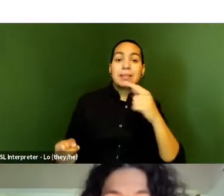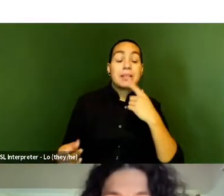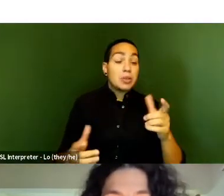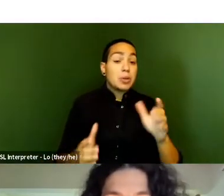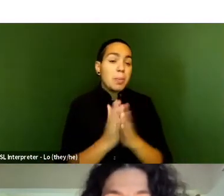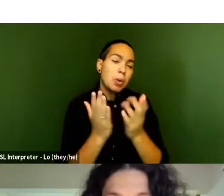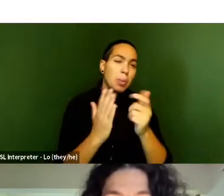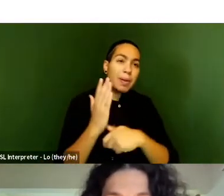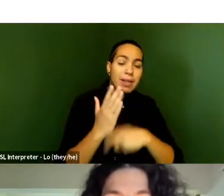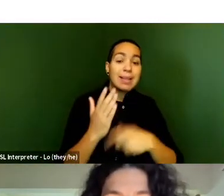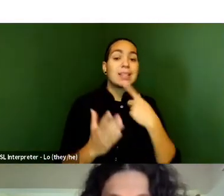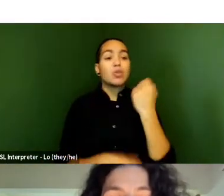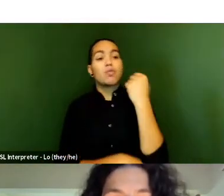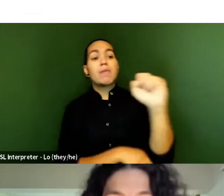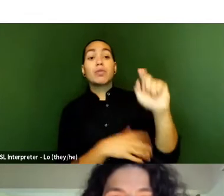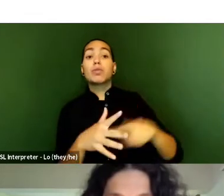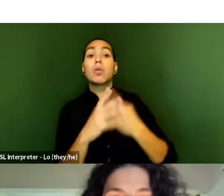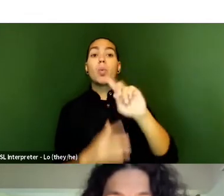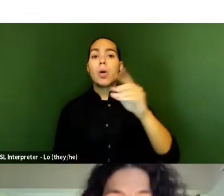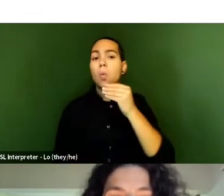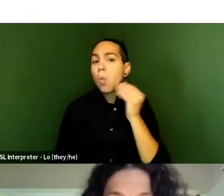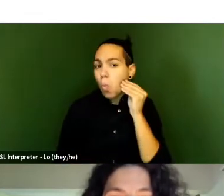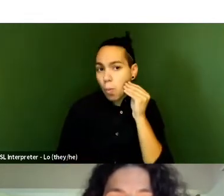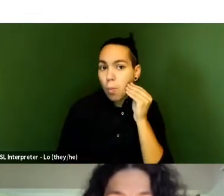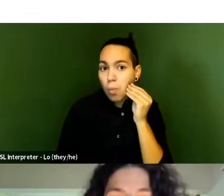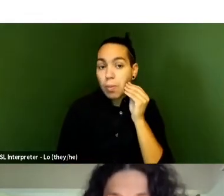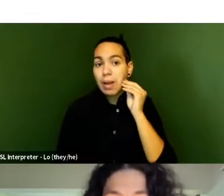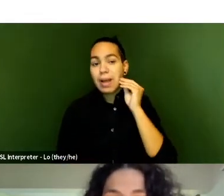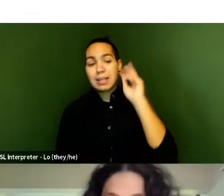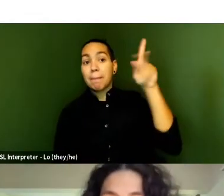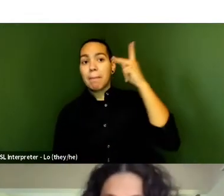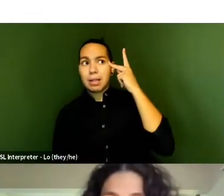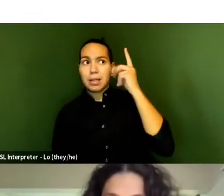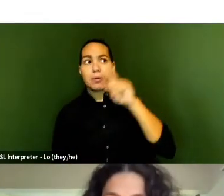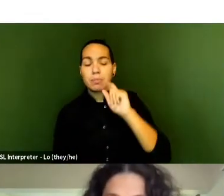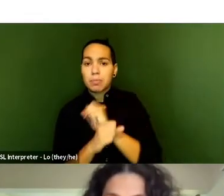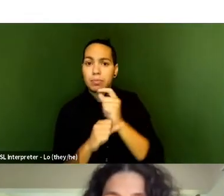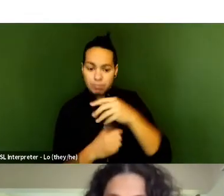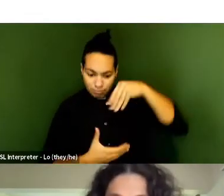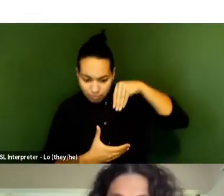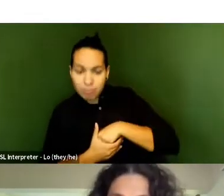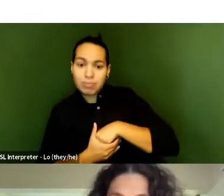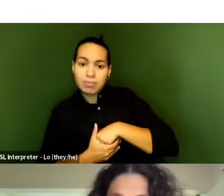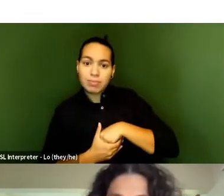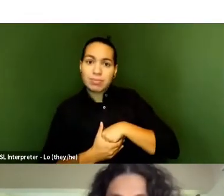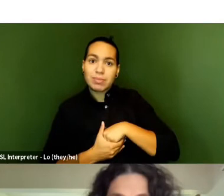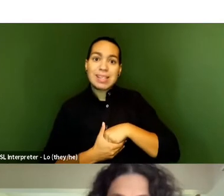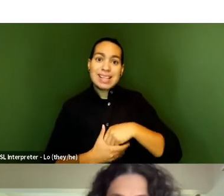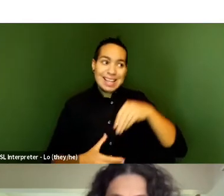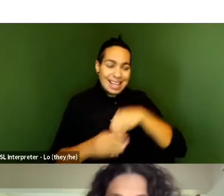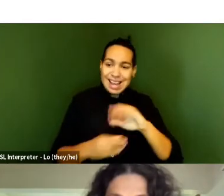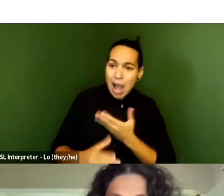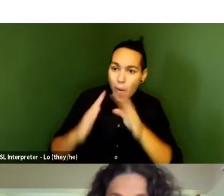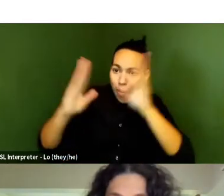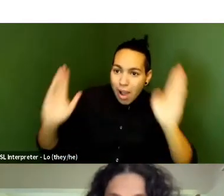Starts at Home. And I think that that's actually like a politic to live by, that in our domestic spaces at home with our